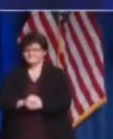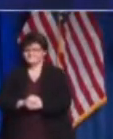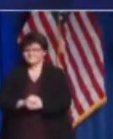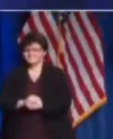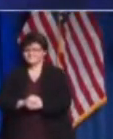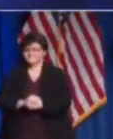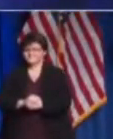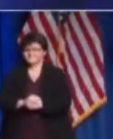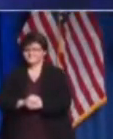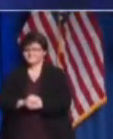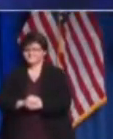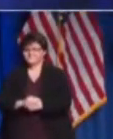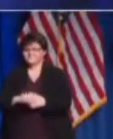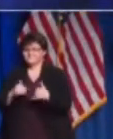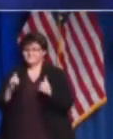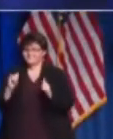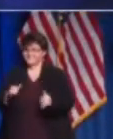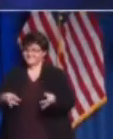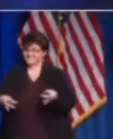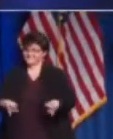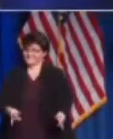Well, that went well.